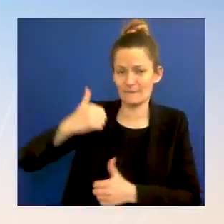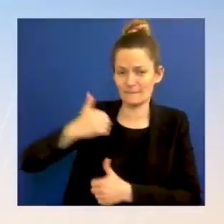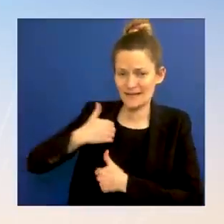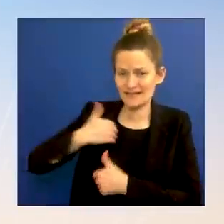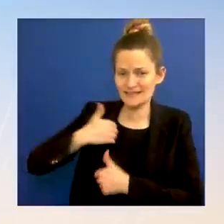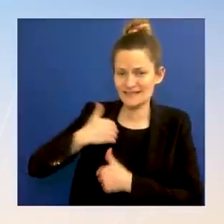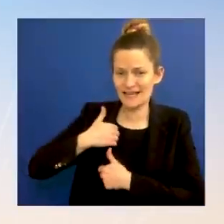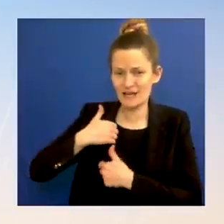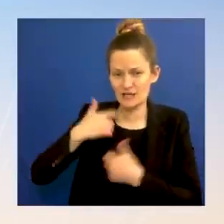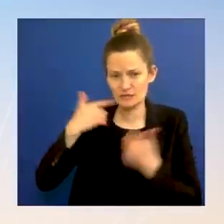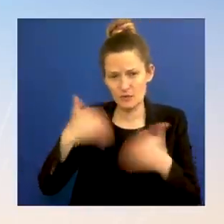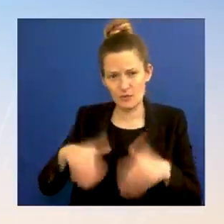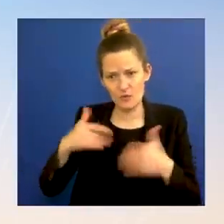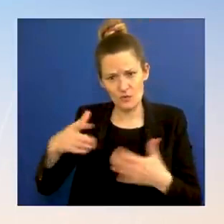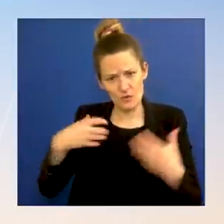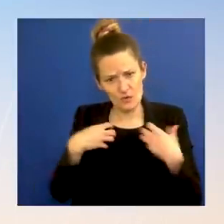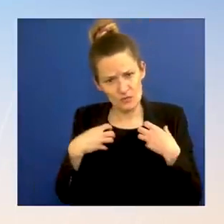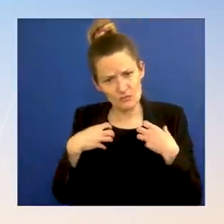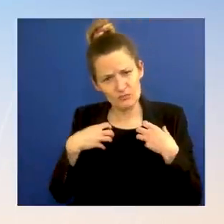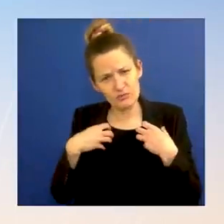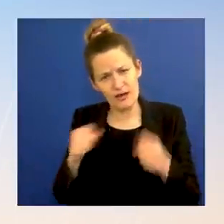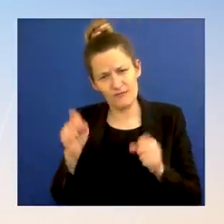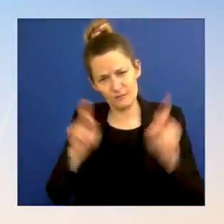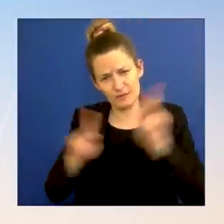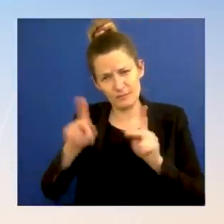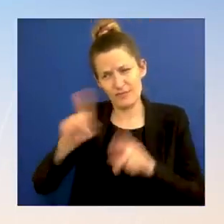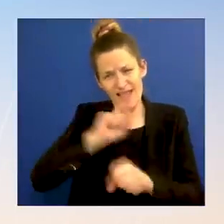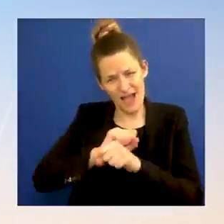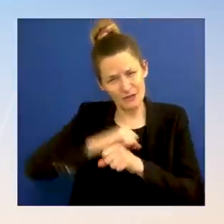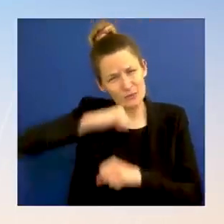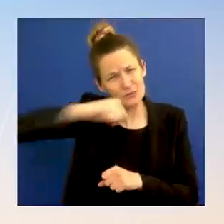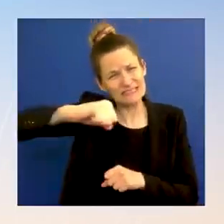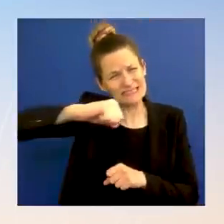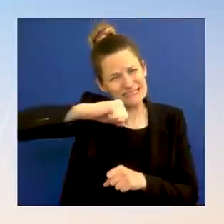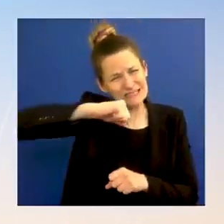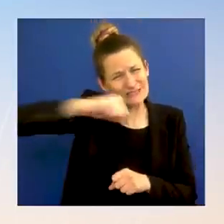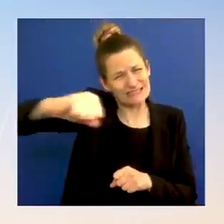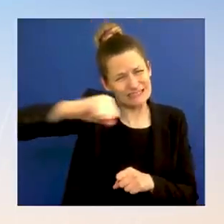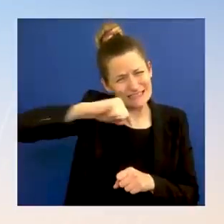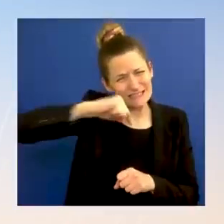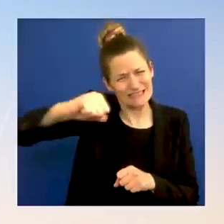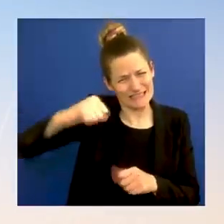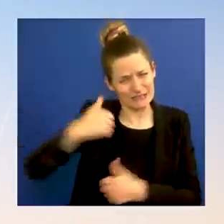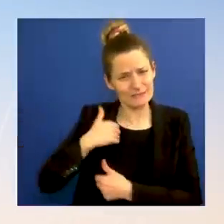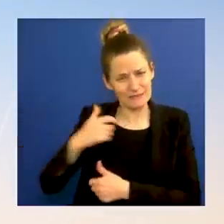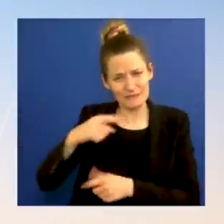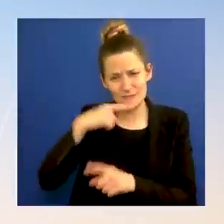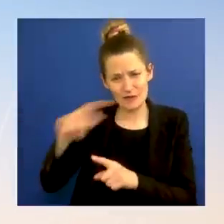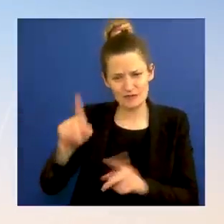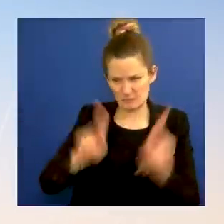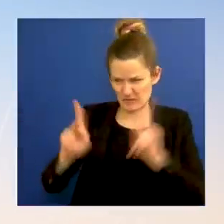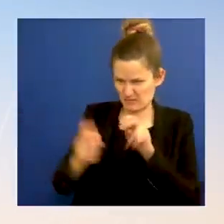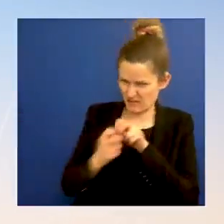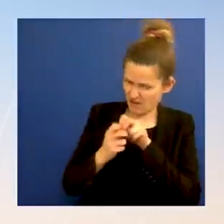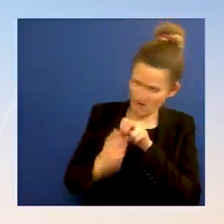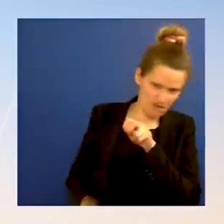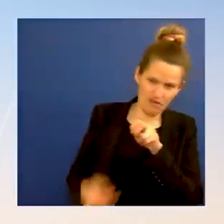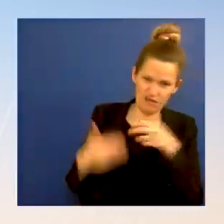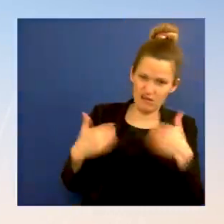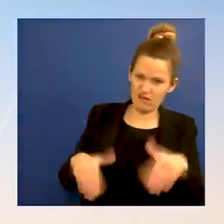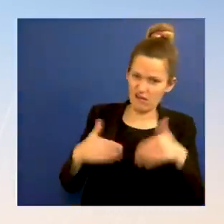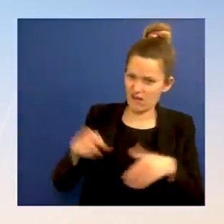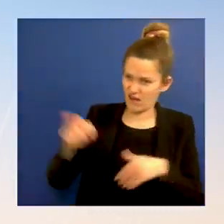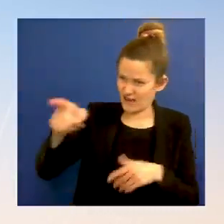Russian military longer than many would have assessed possible. But the ambitions of President Putin have never